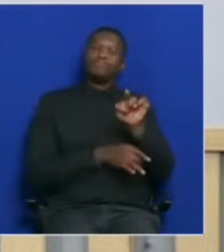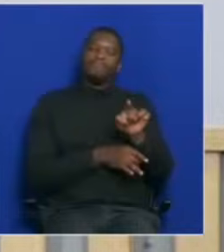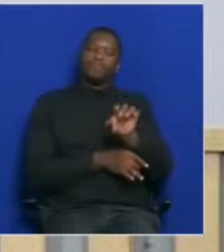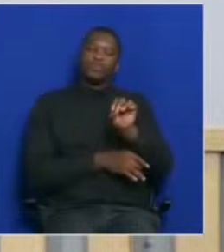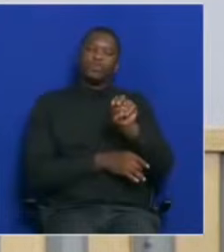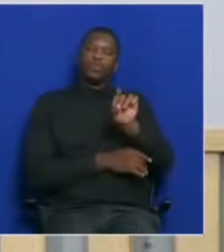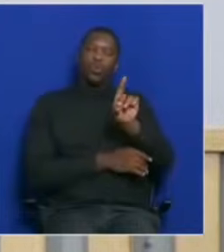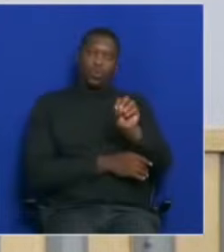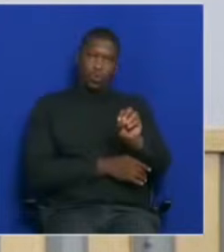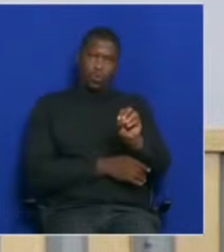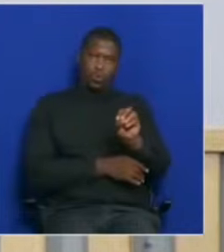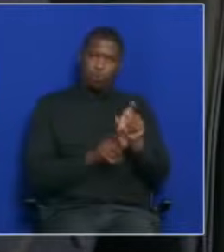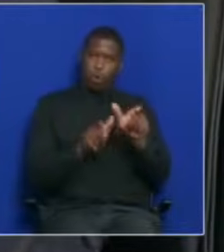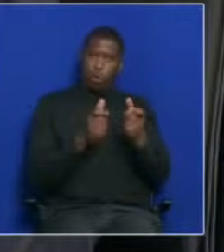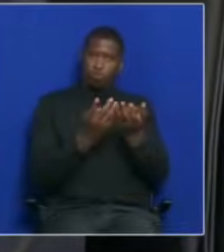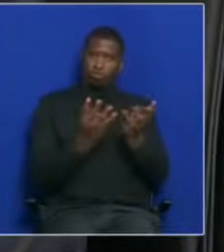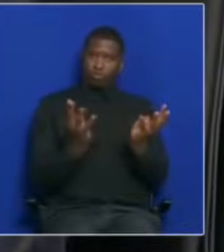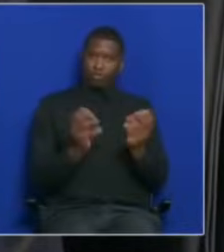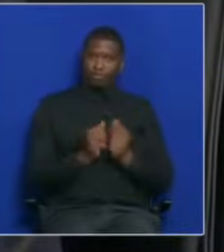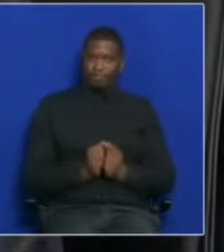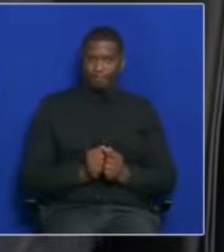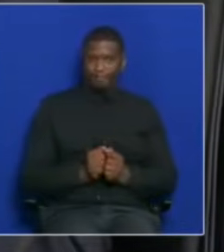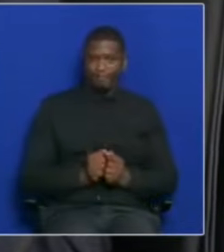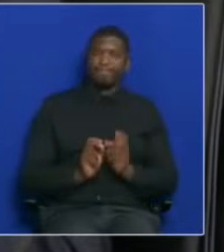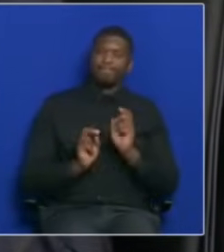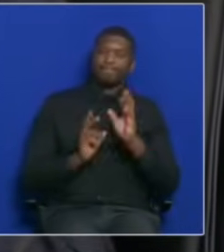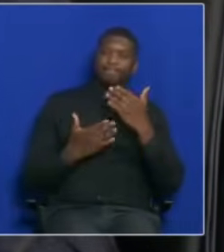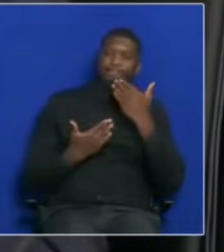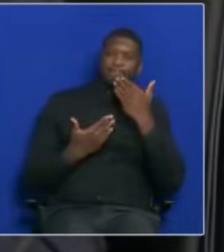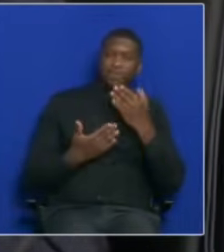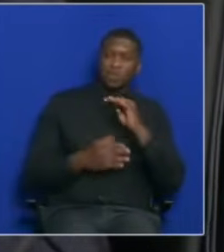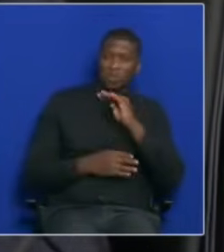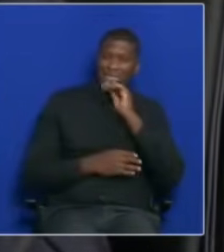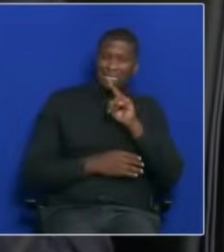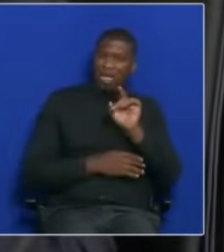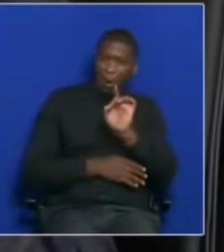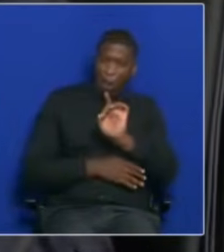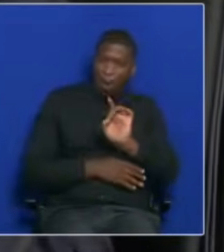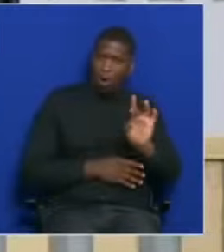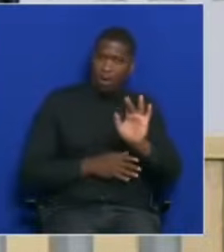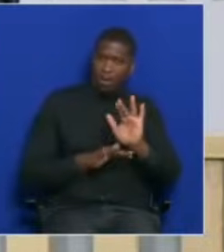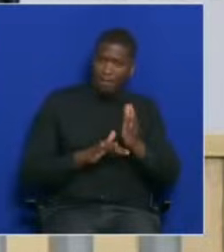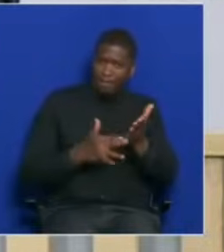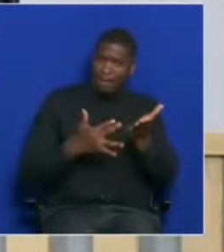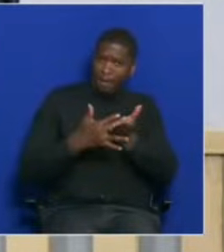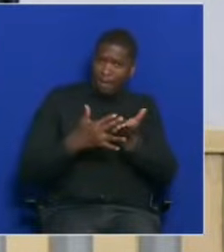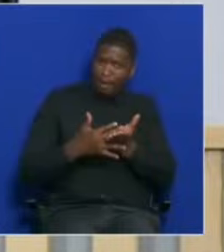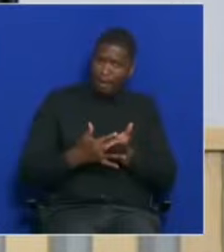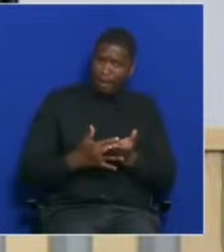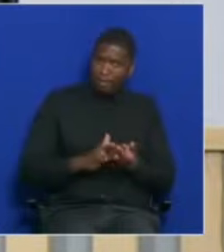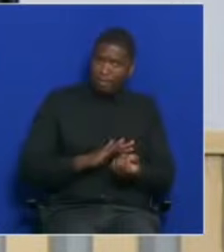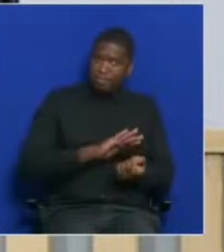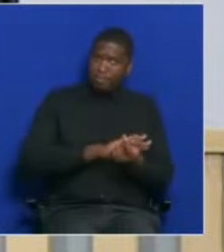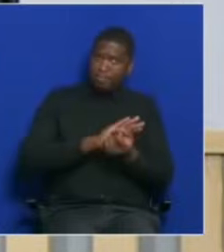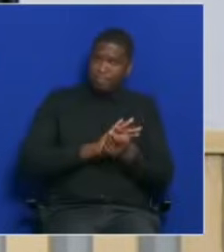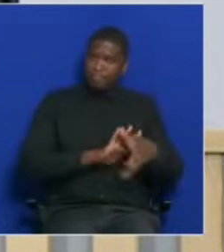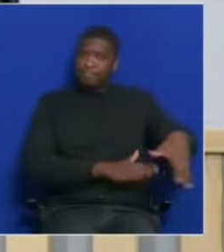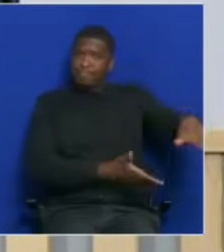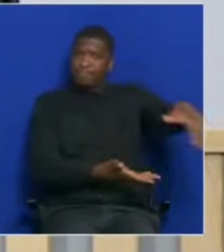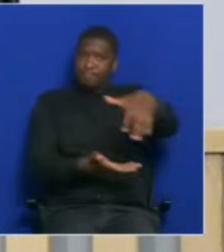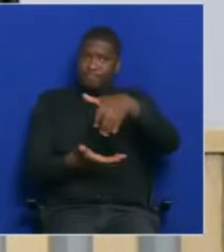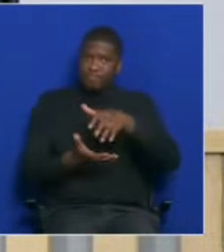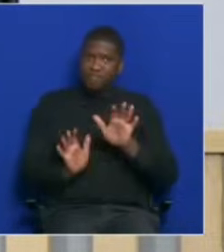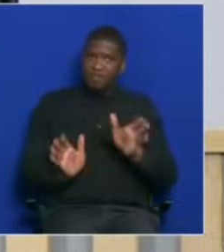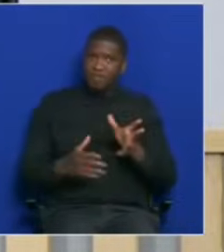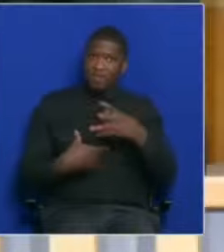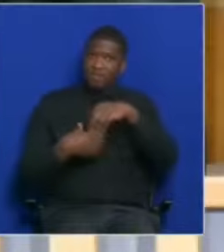All right, thank you. Are those the only cases that came over into IDEC, the ones